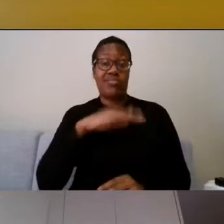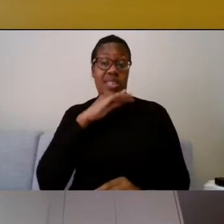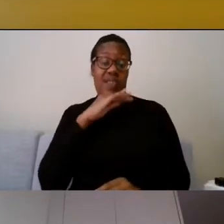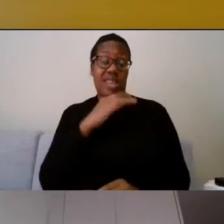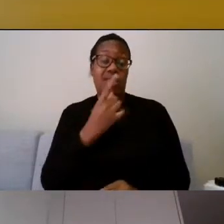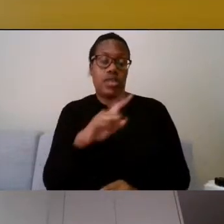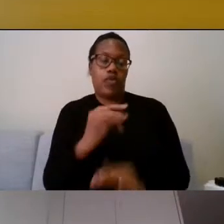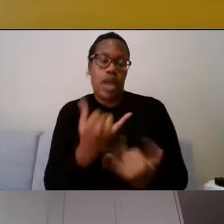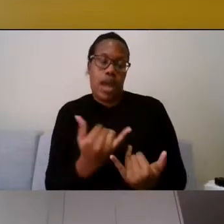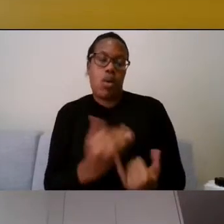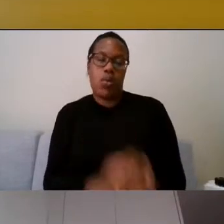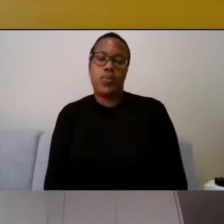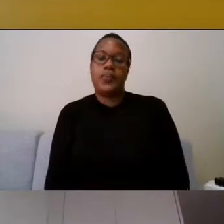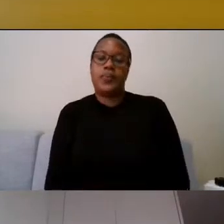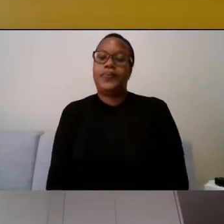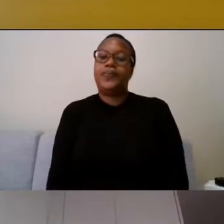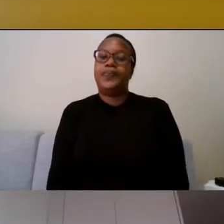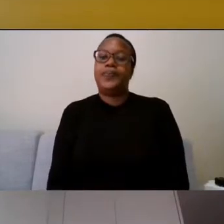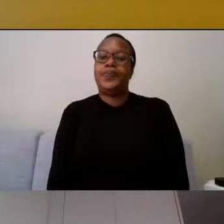now.